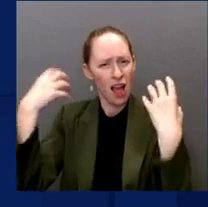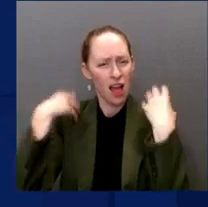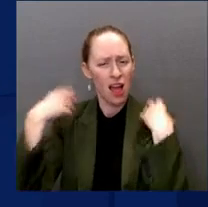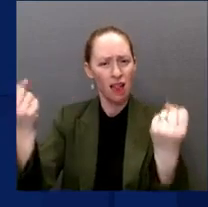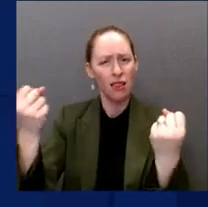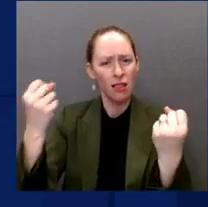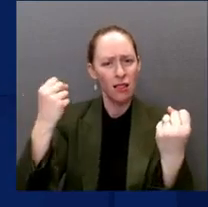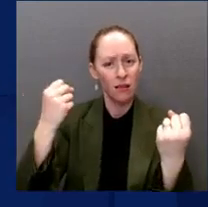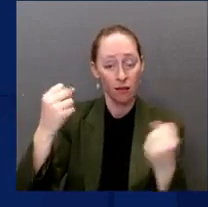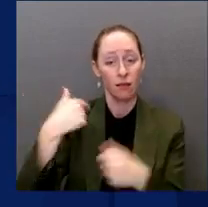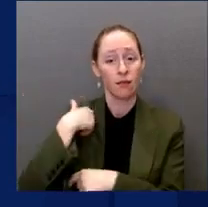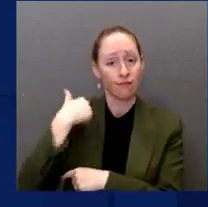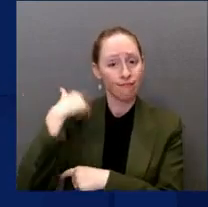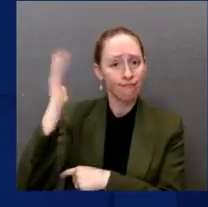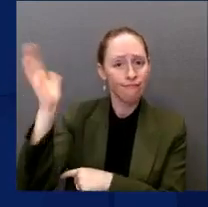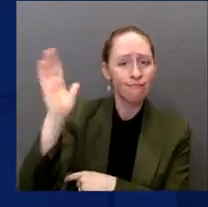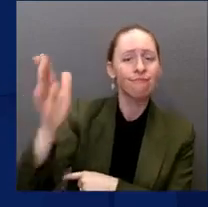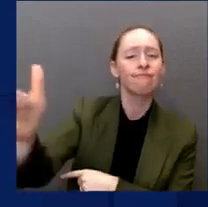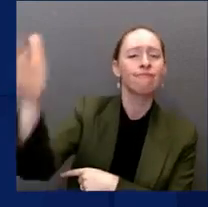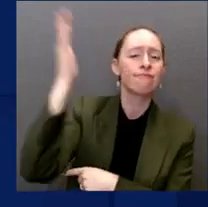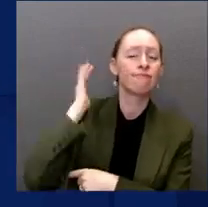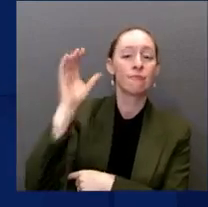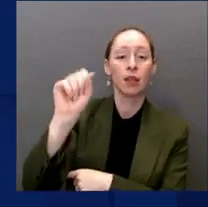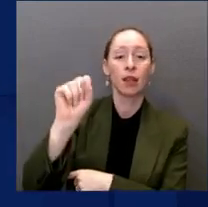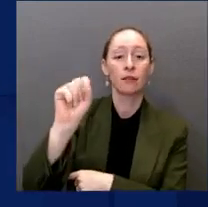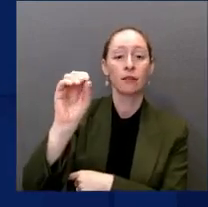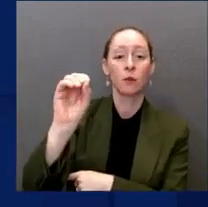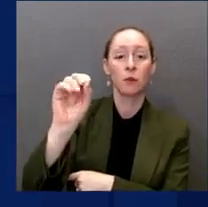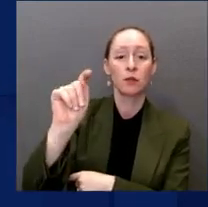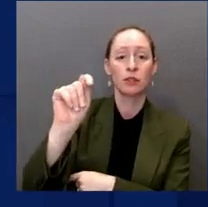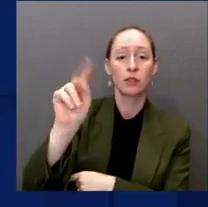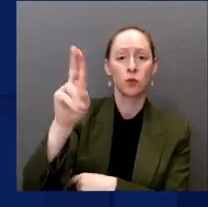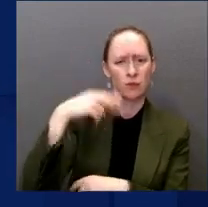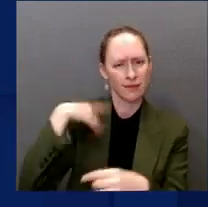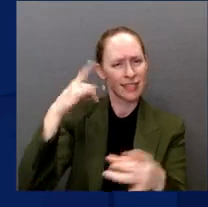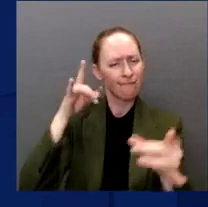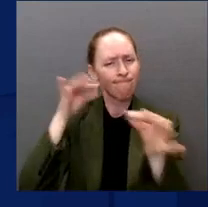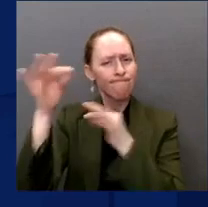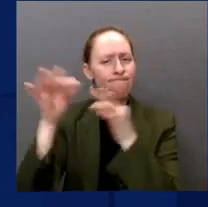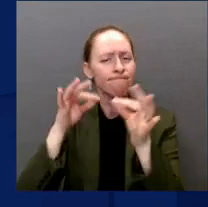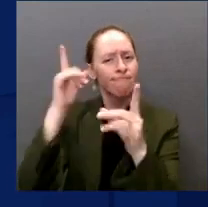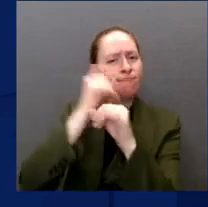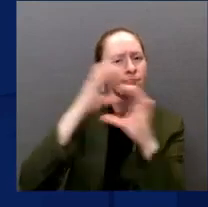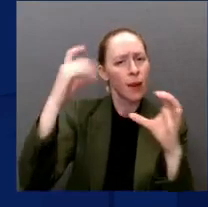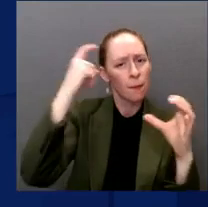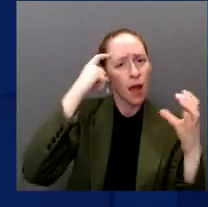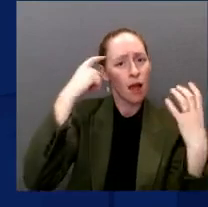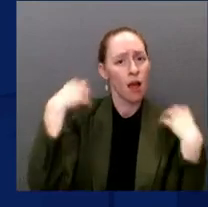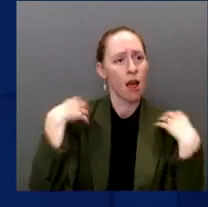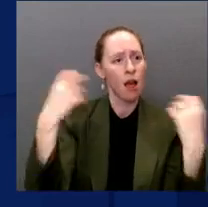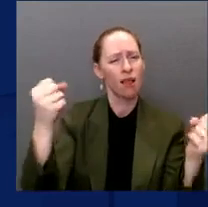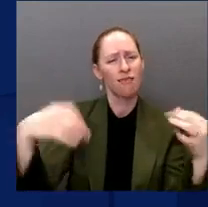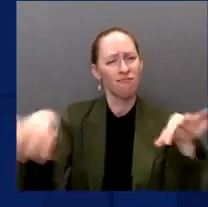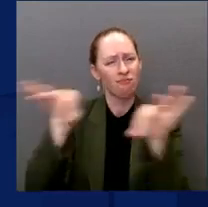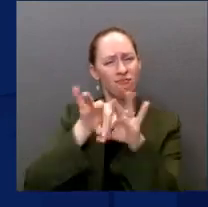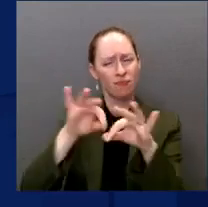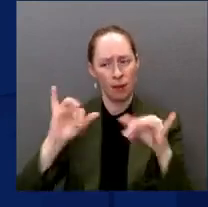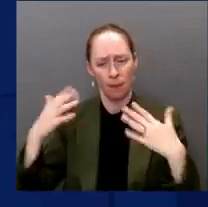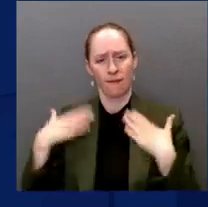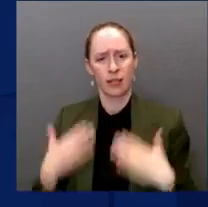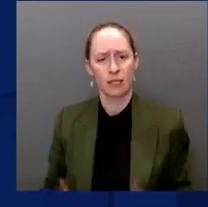Again, bipartisan. This is something that we should be all rallying the whole country to work on together. And